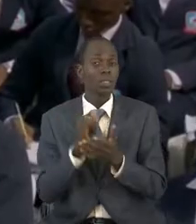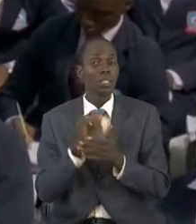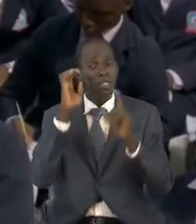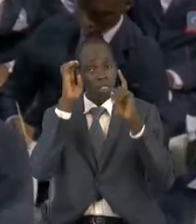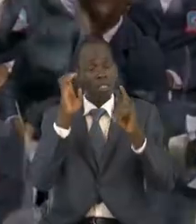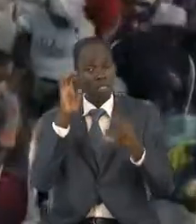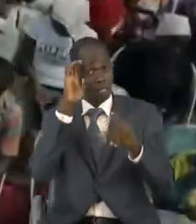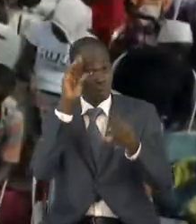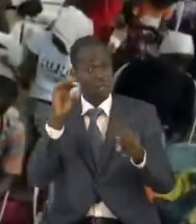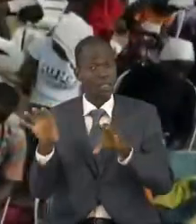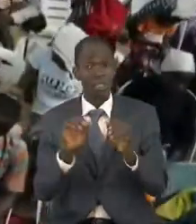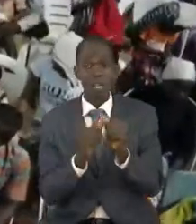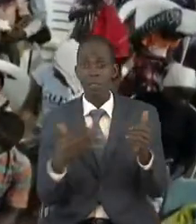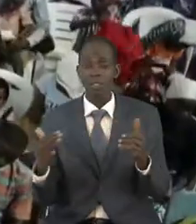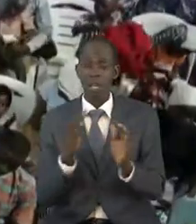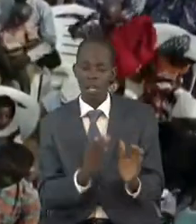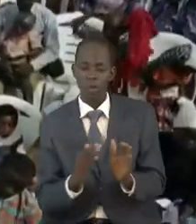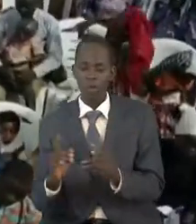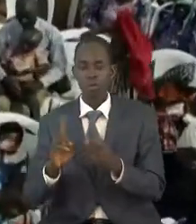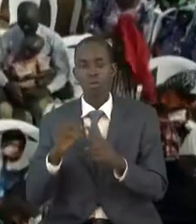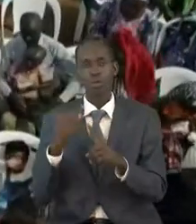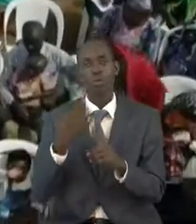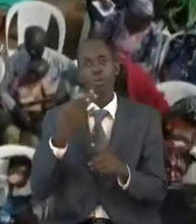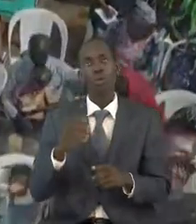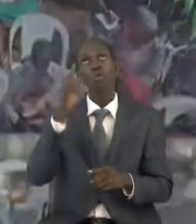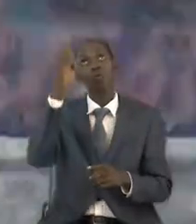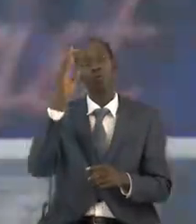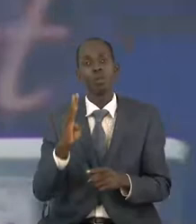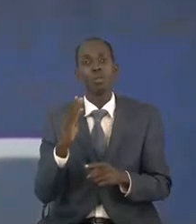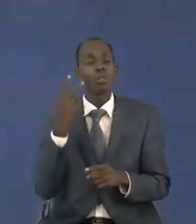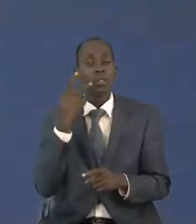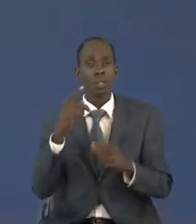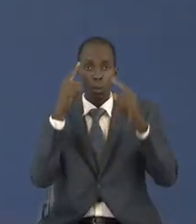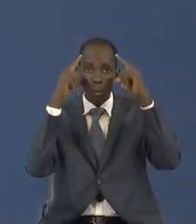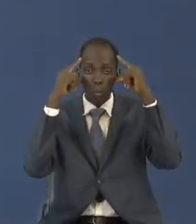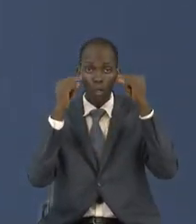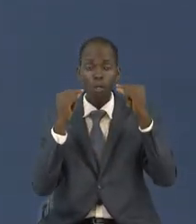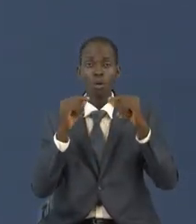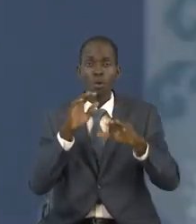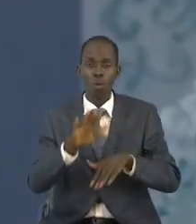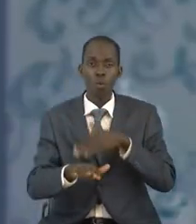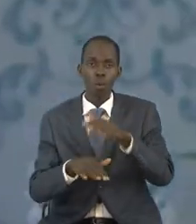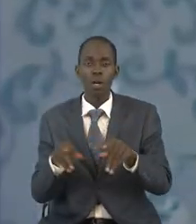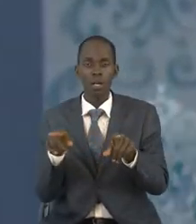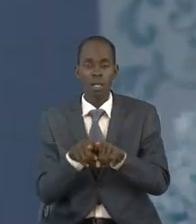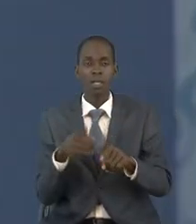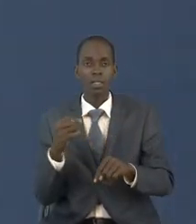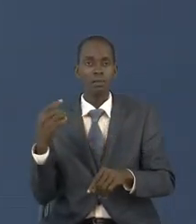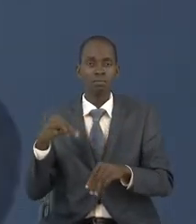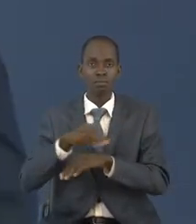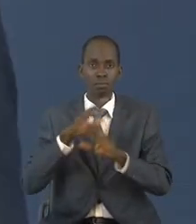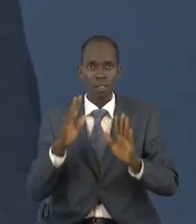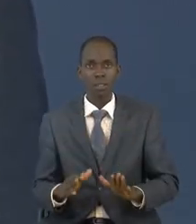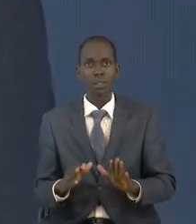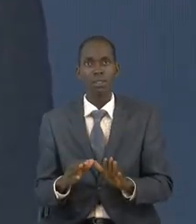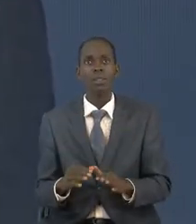the word of the Lord. We can do it. Moses walked like the Master with the Master. Isaac, we just learned